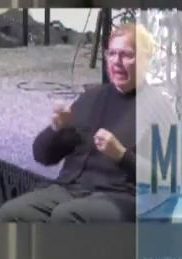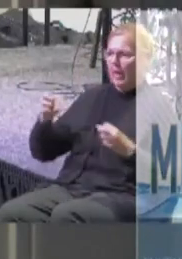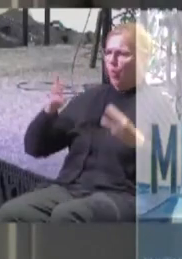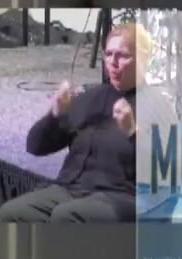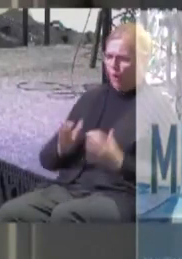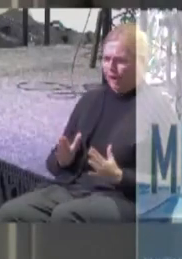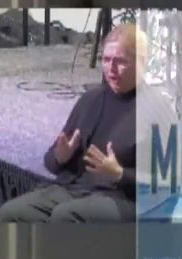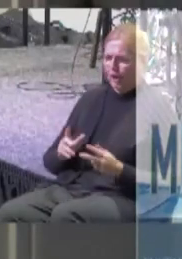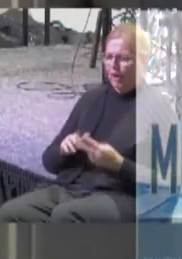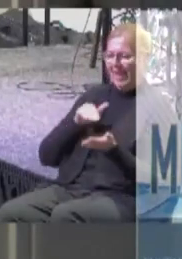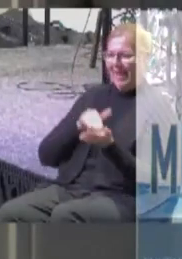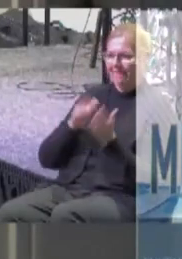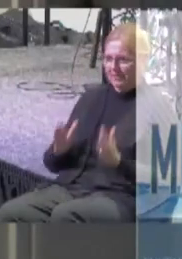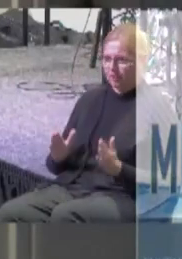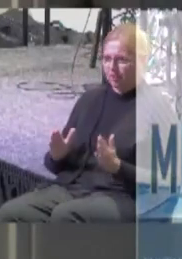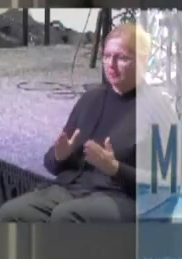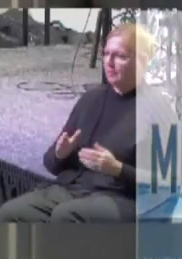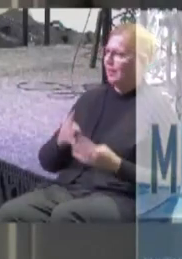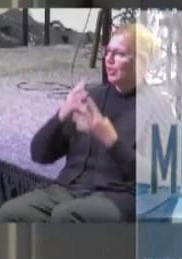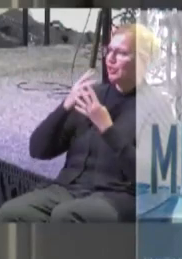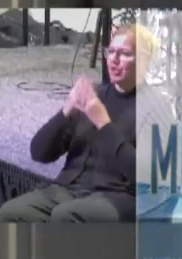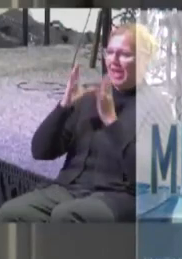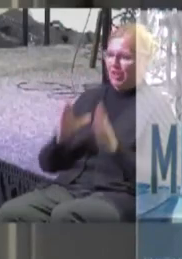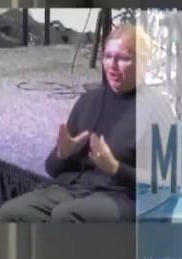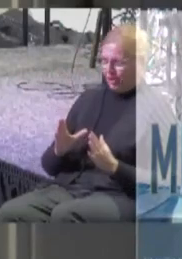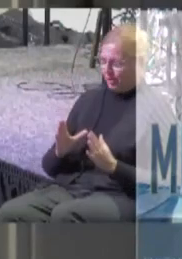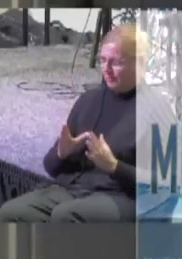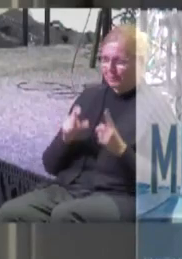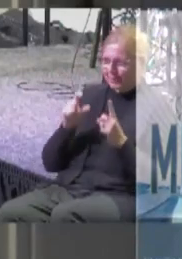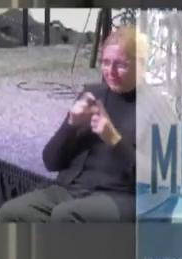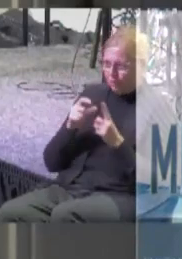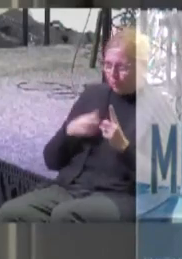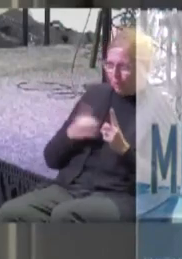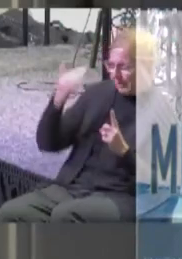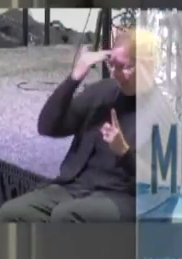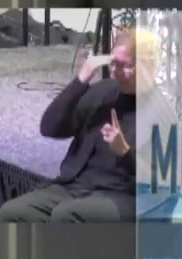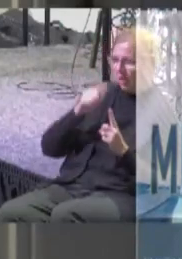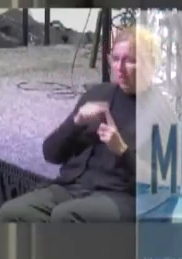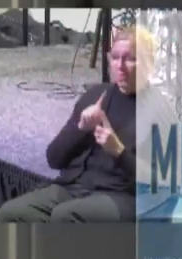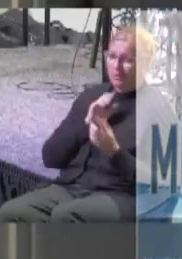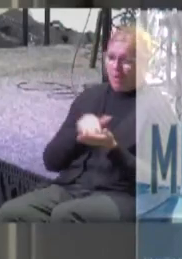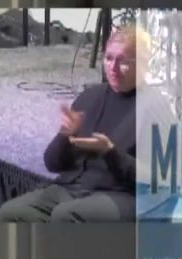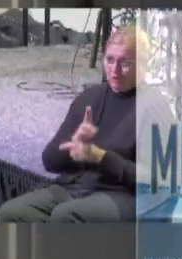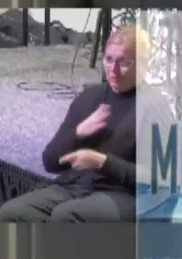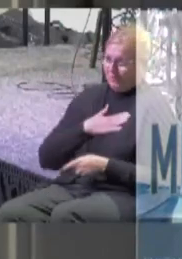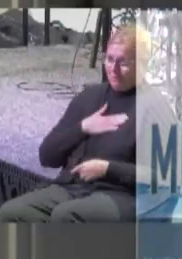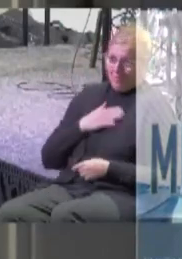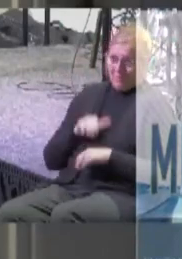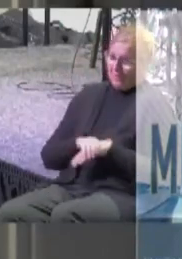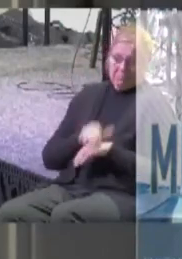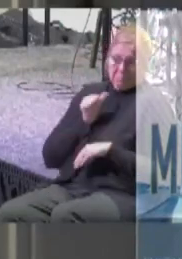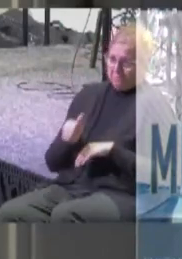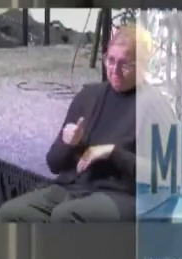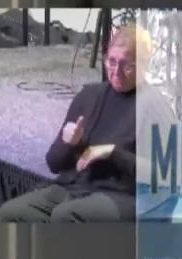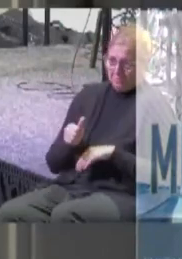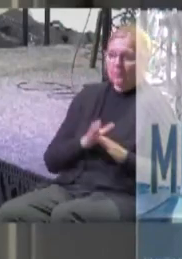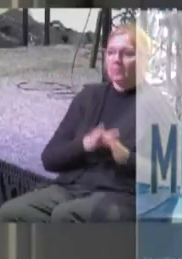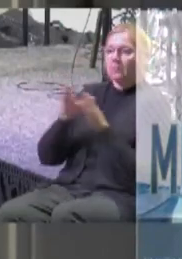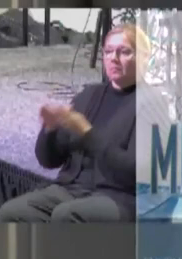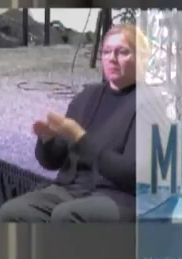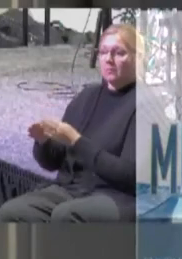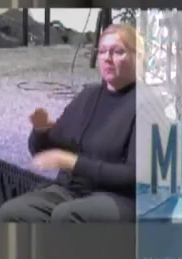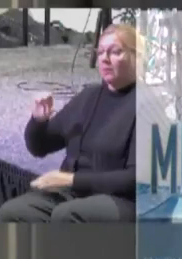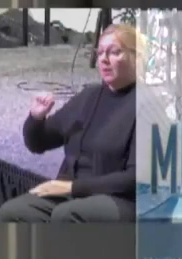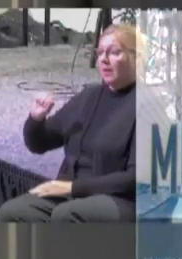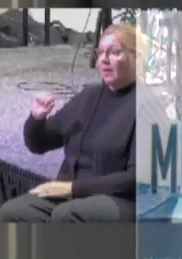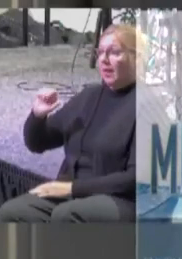jailer. These are words that I know, but I never speak them. I don't use them in my English anyway. But active vocabulary,